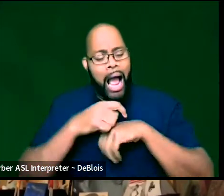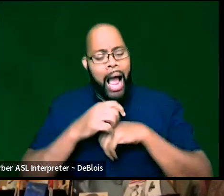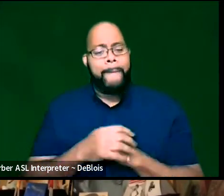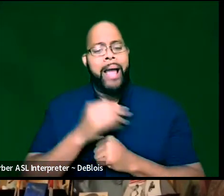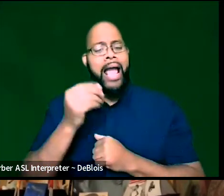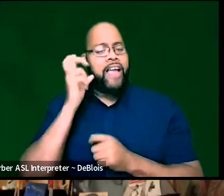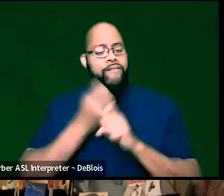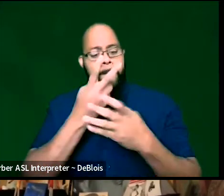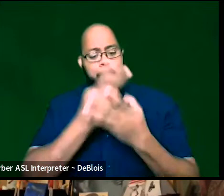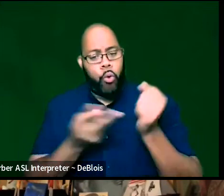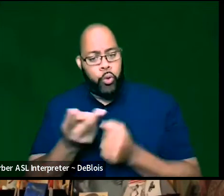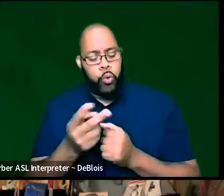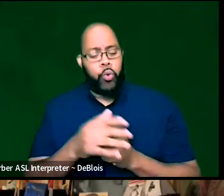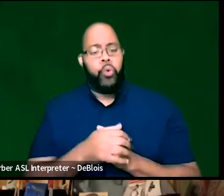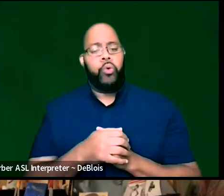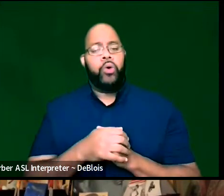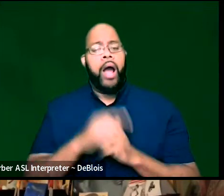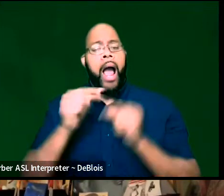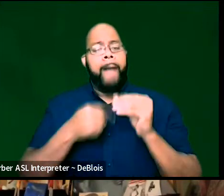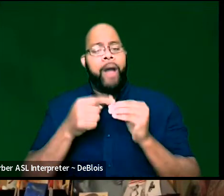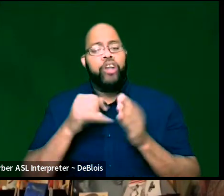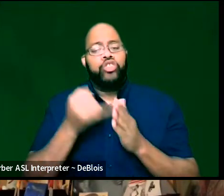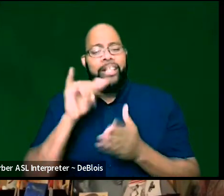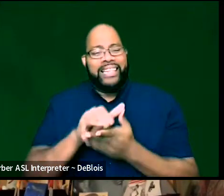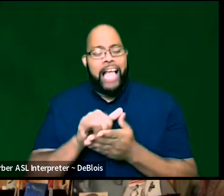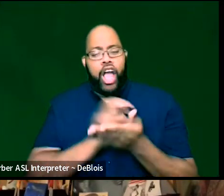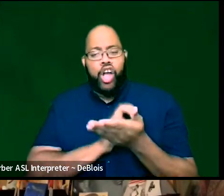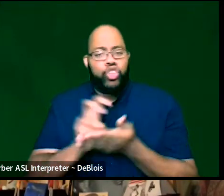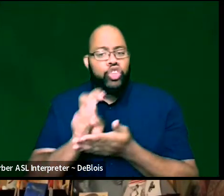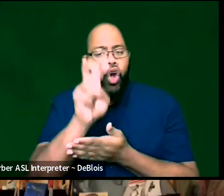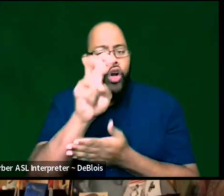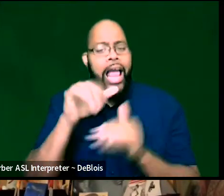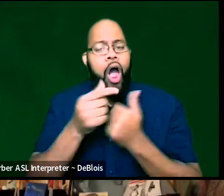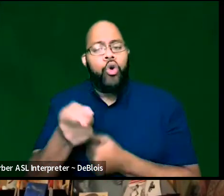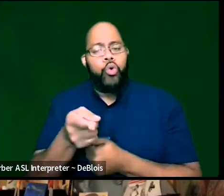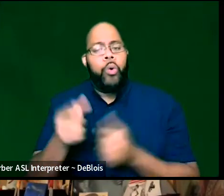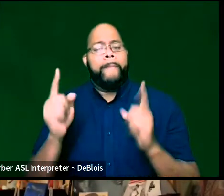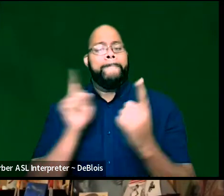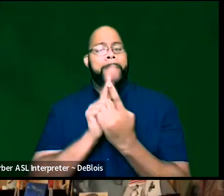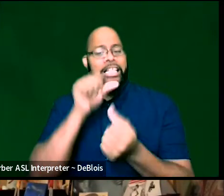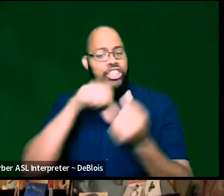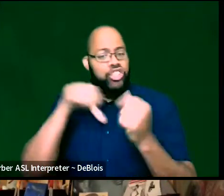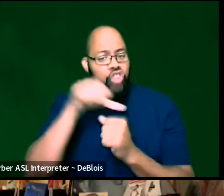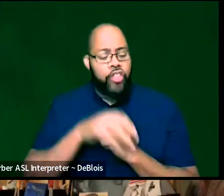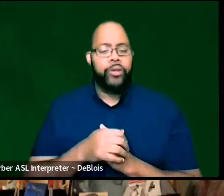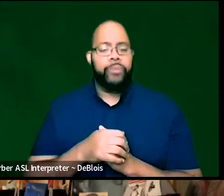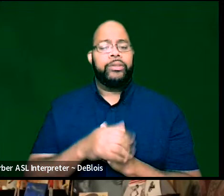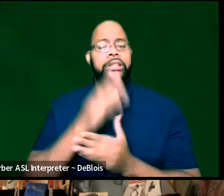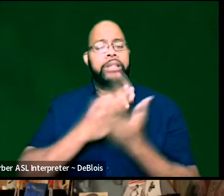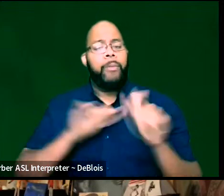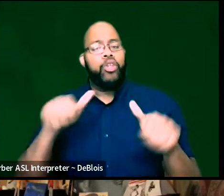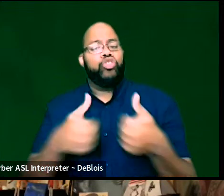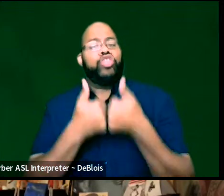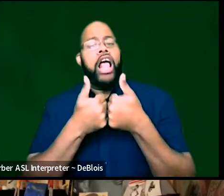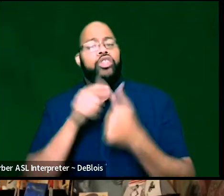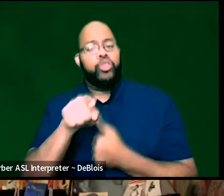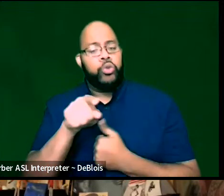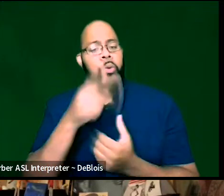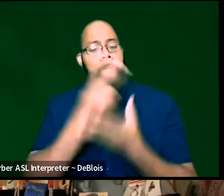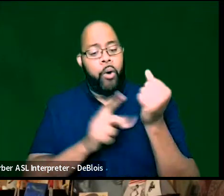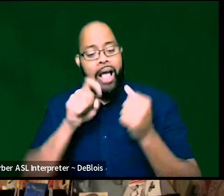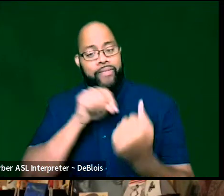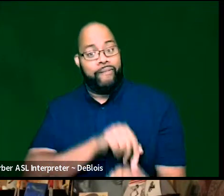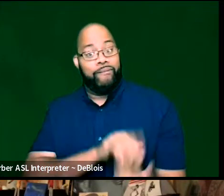and hear from both of you about just that journey, how you all met one another, some of the challenges that you both had